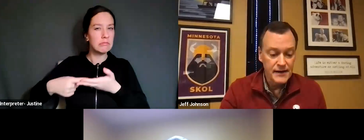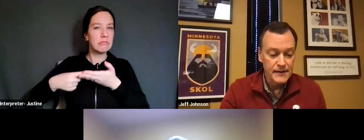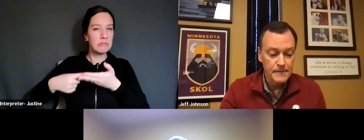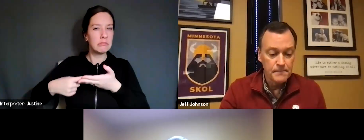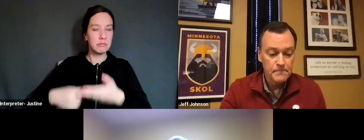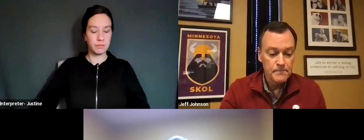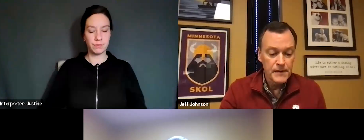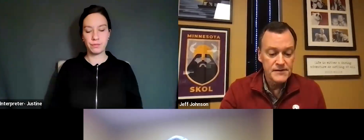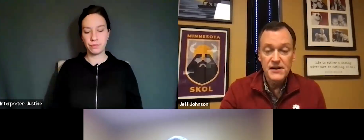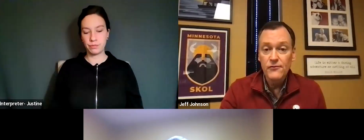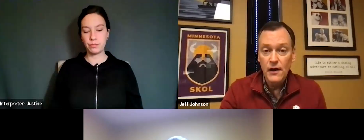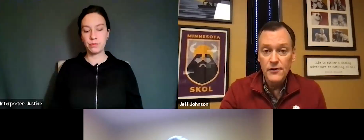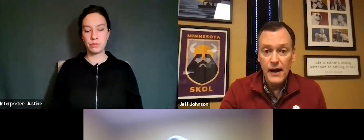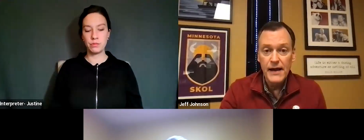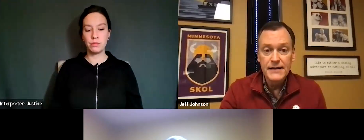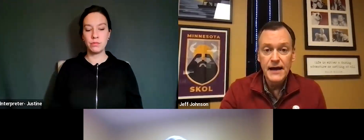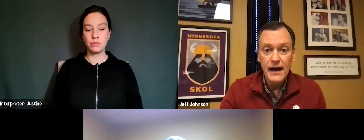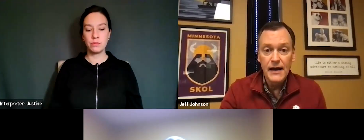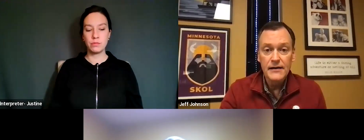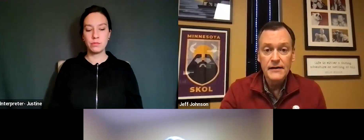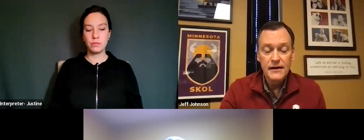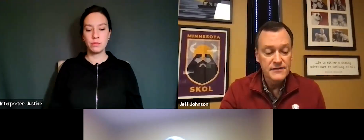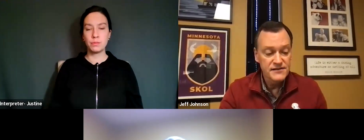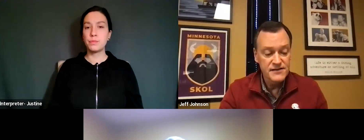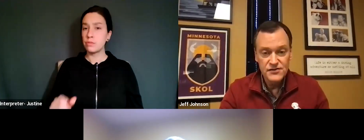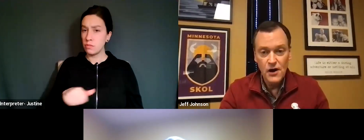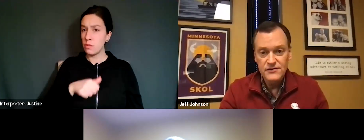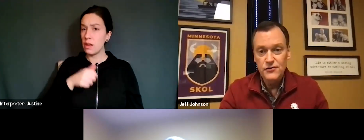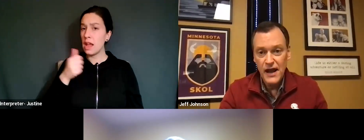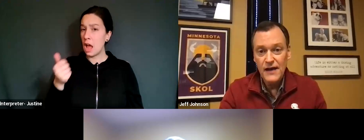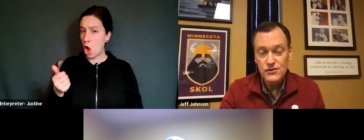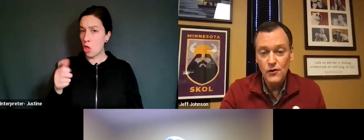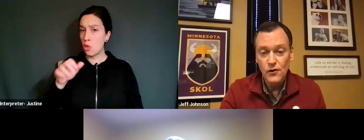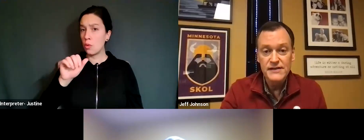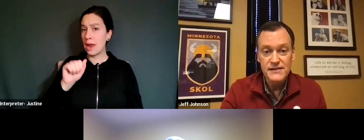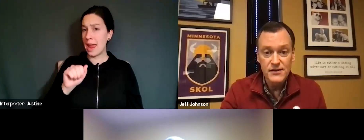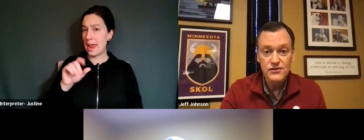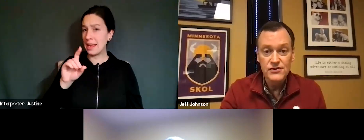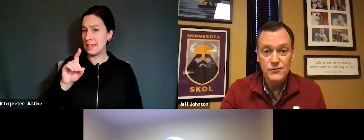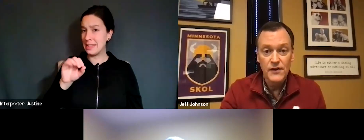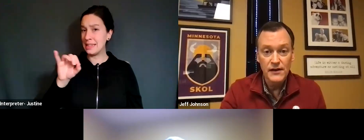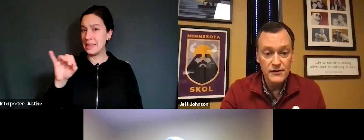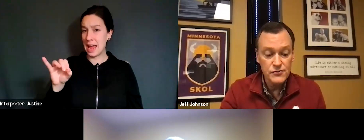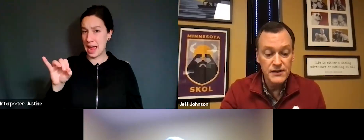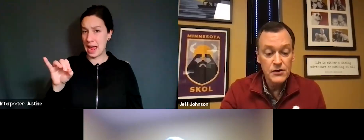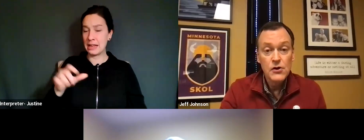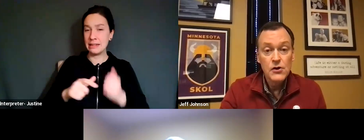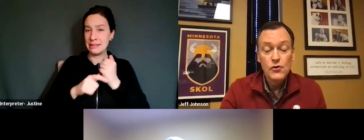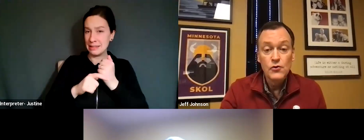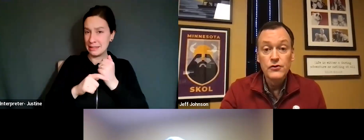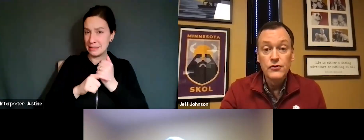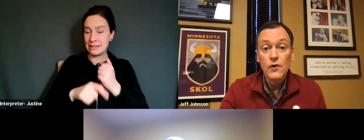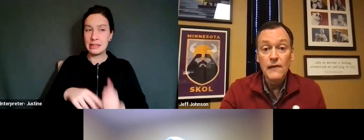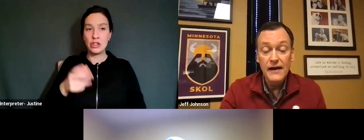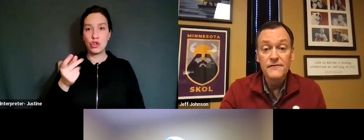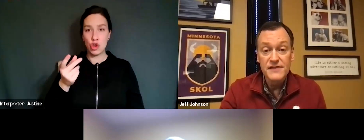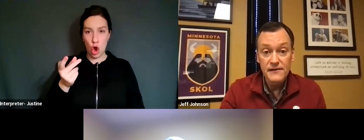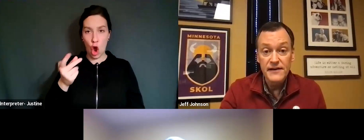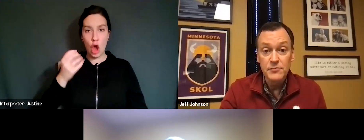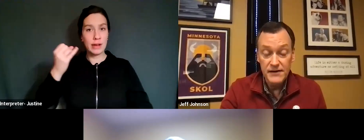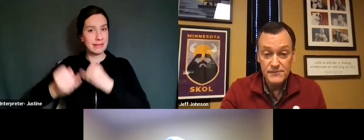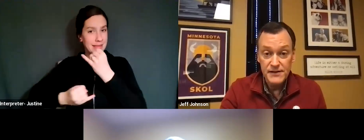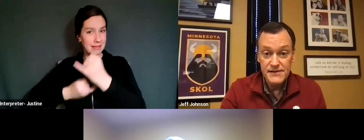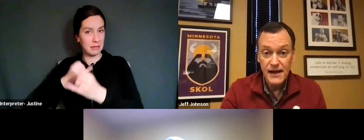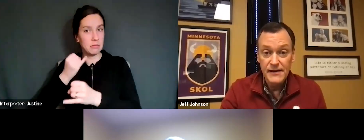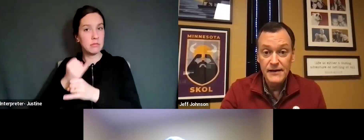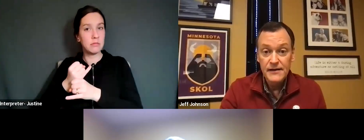at several other ADI, Assistance Dogs International organizations around the country who do a lot of